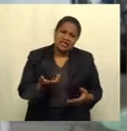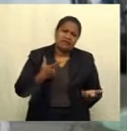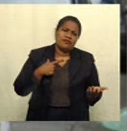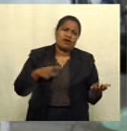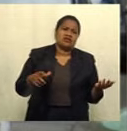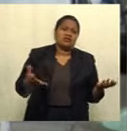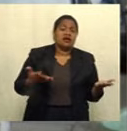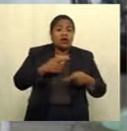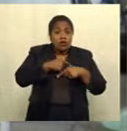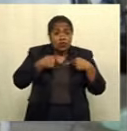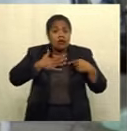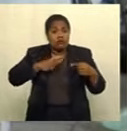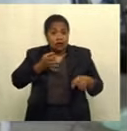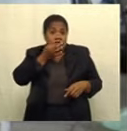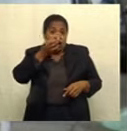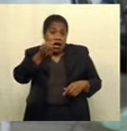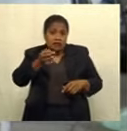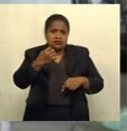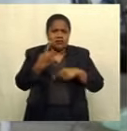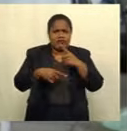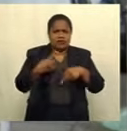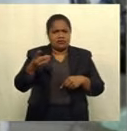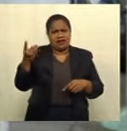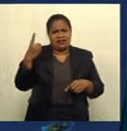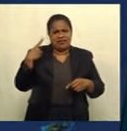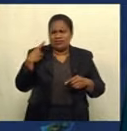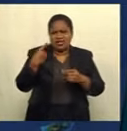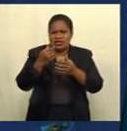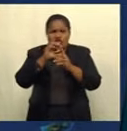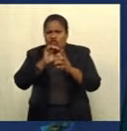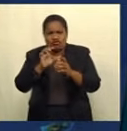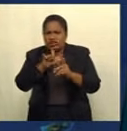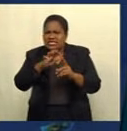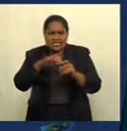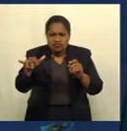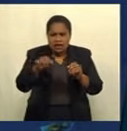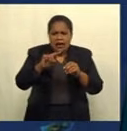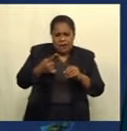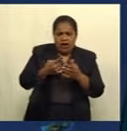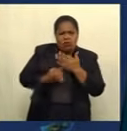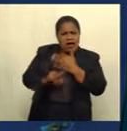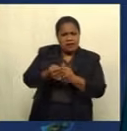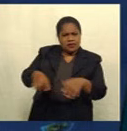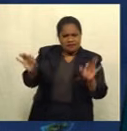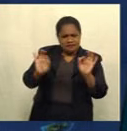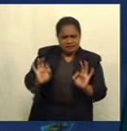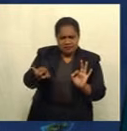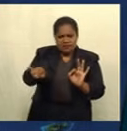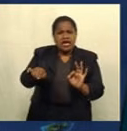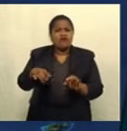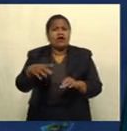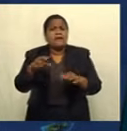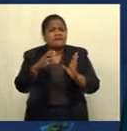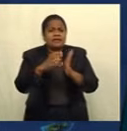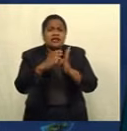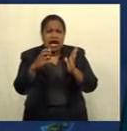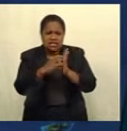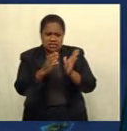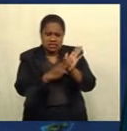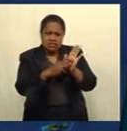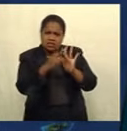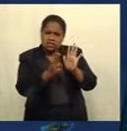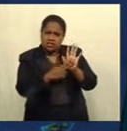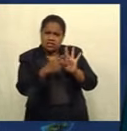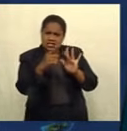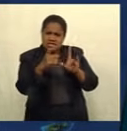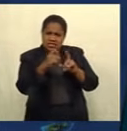wanted to ask about the duty concession. Well, there is no duty on the new minibus. See? When you buy new minibus, there's no